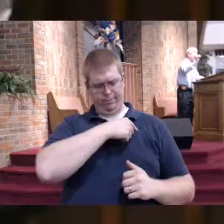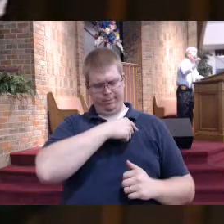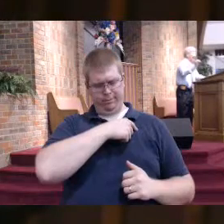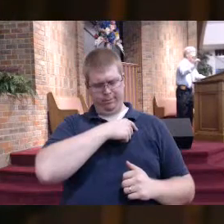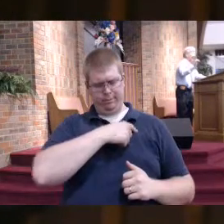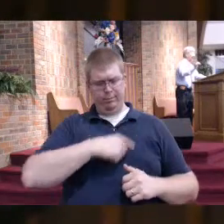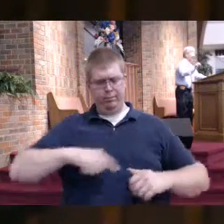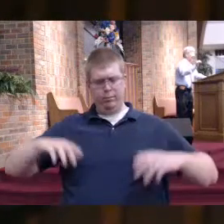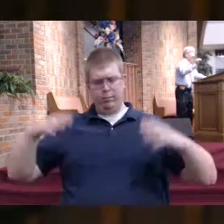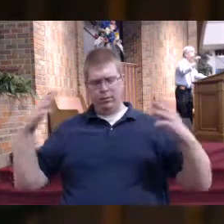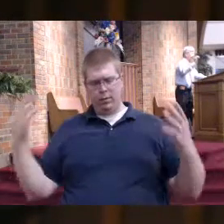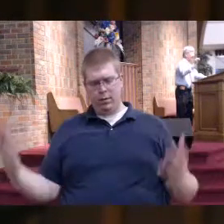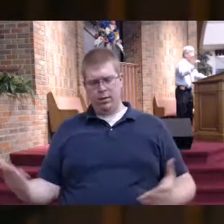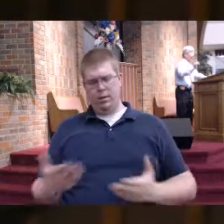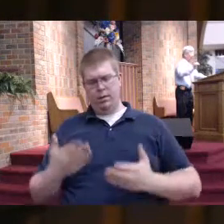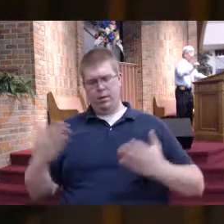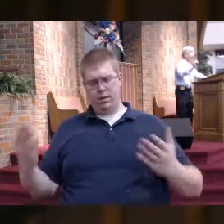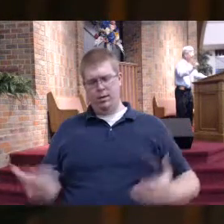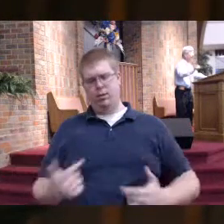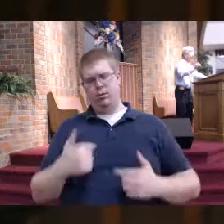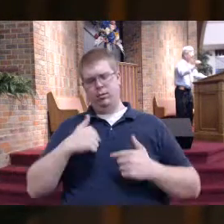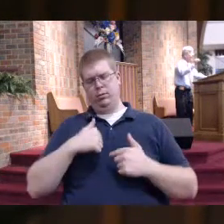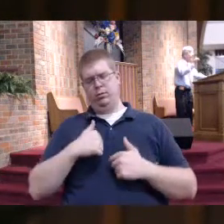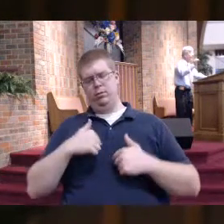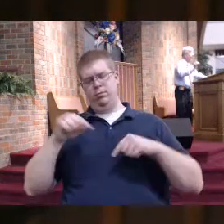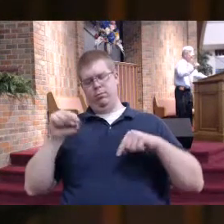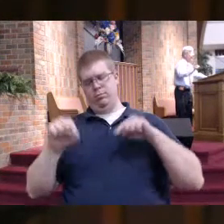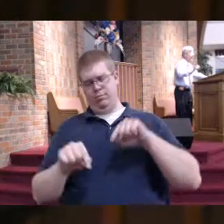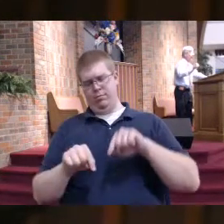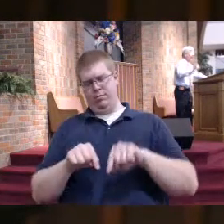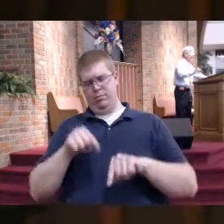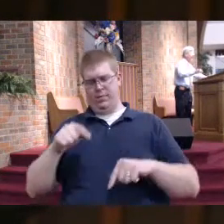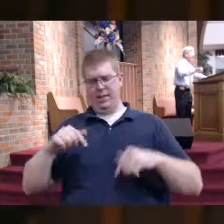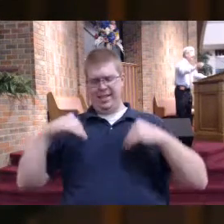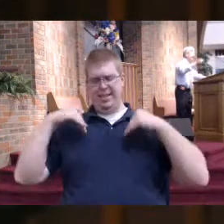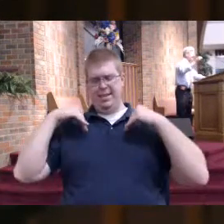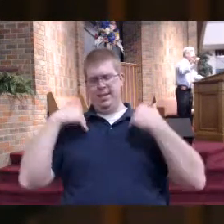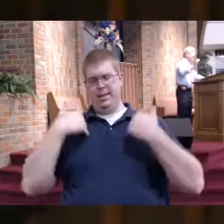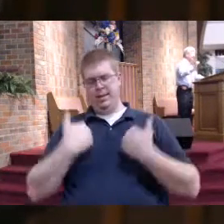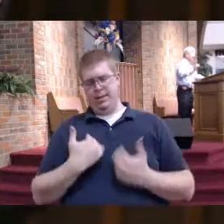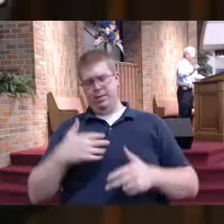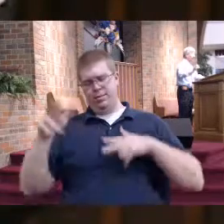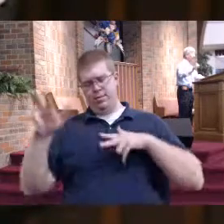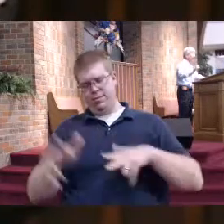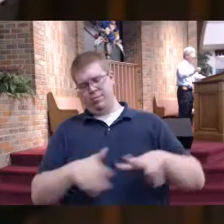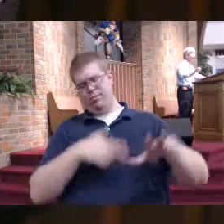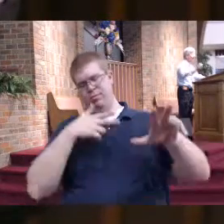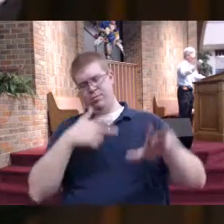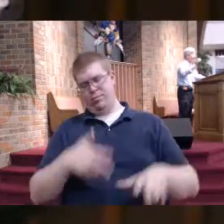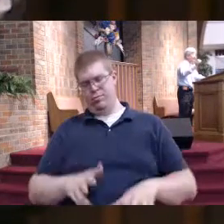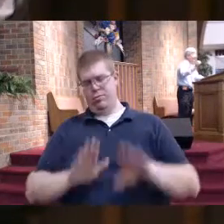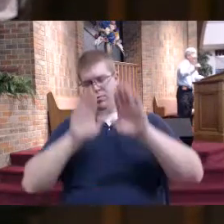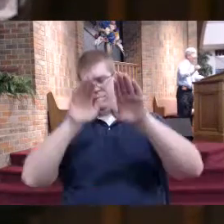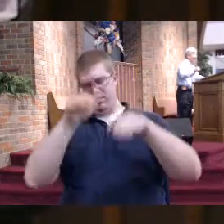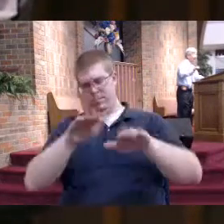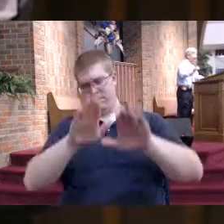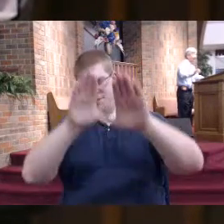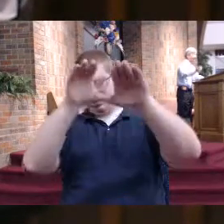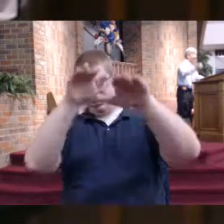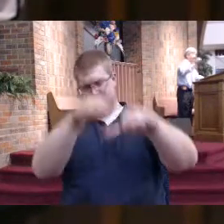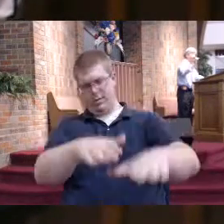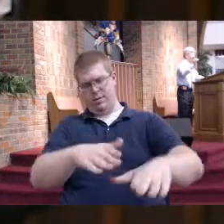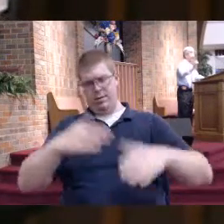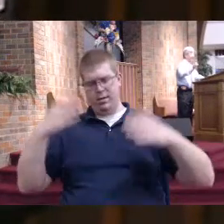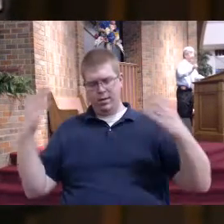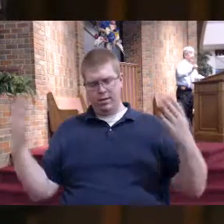eyes. Here our feet are often weary on the hills that throng our way. Here